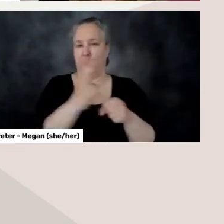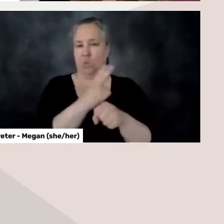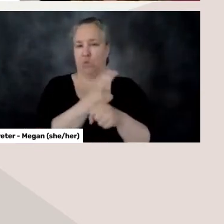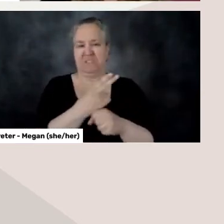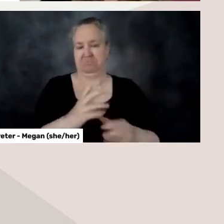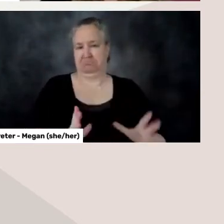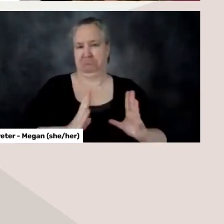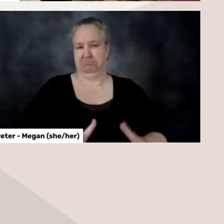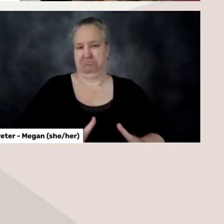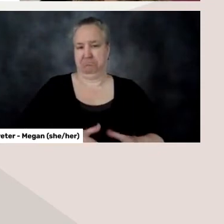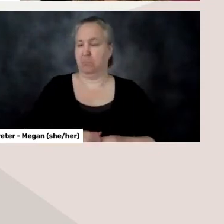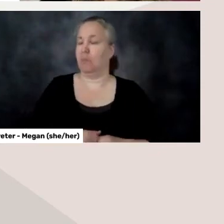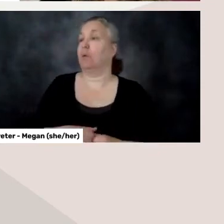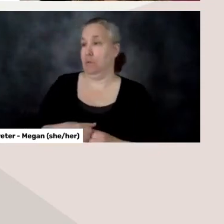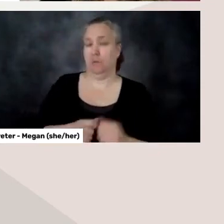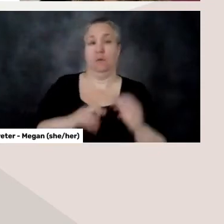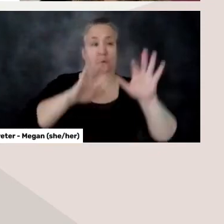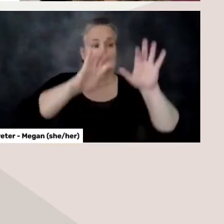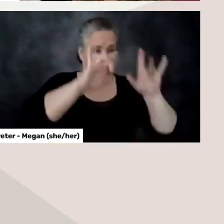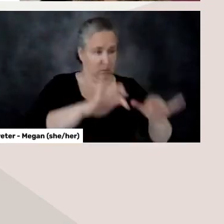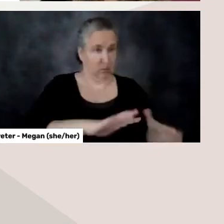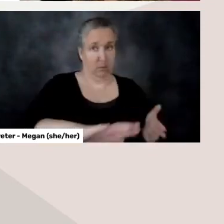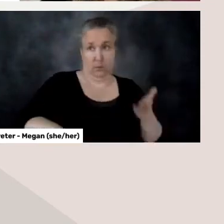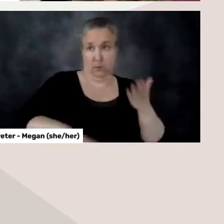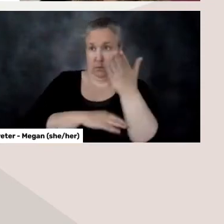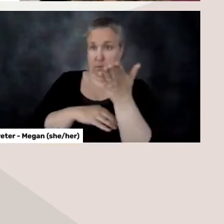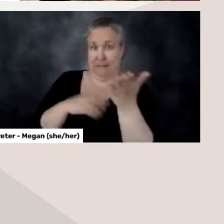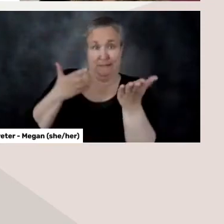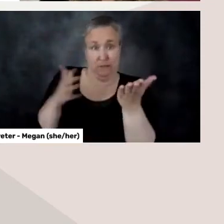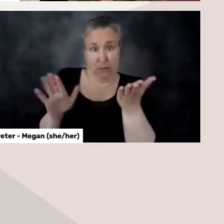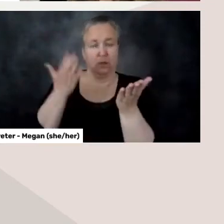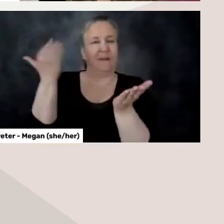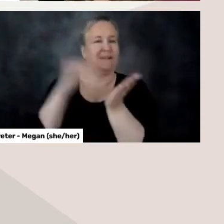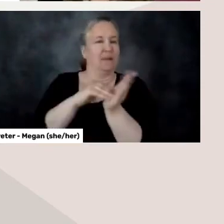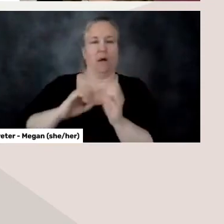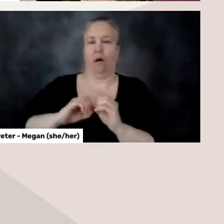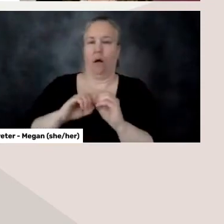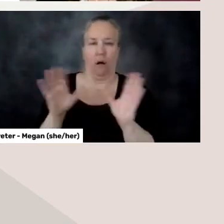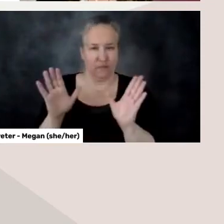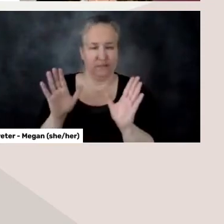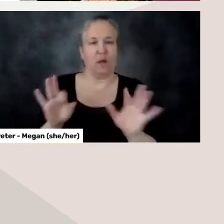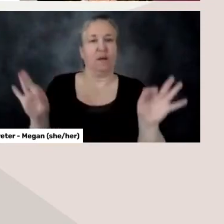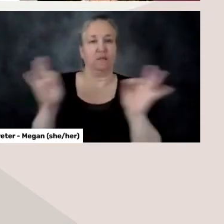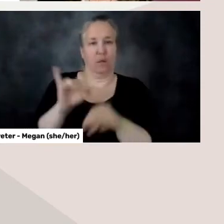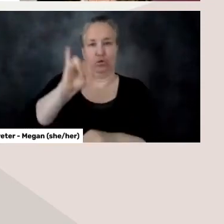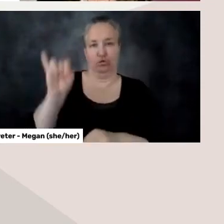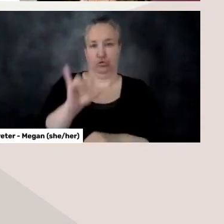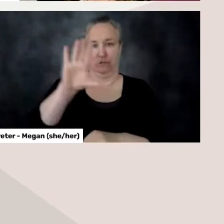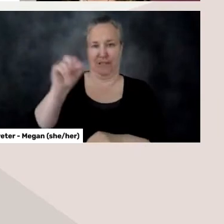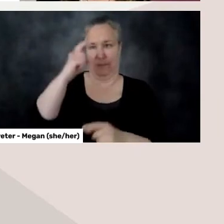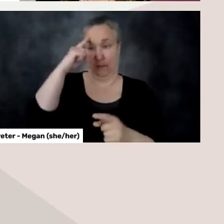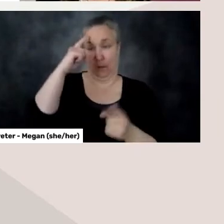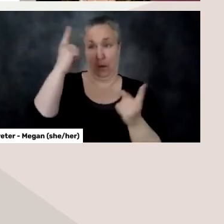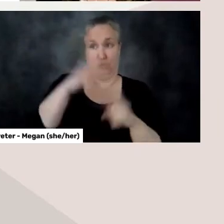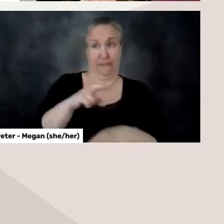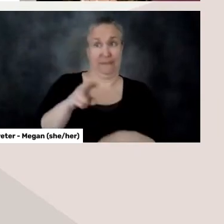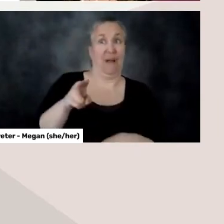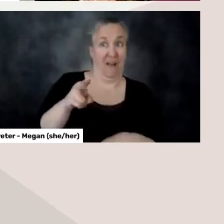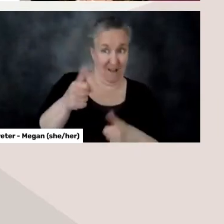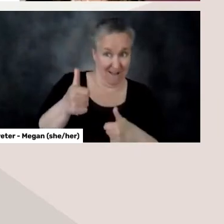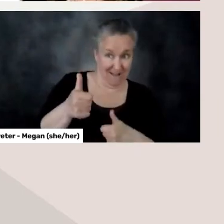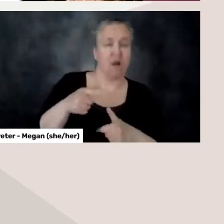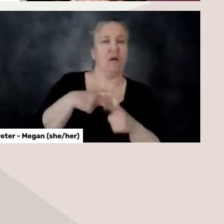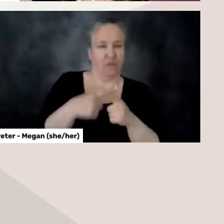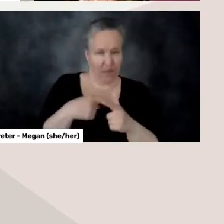so once that's done, and again, obviously, as long as the insurance company agrees, then we can prescribe